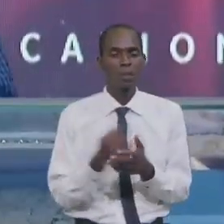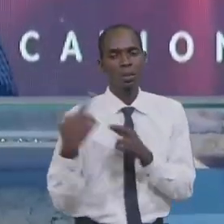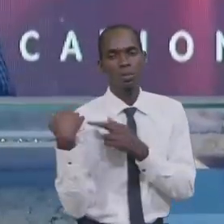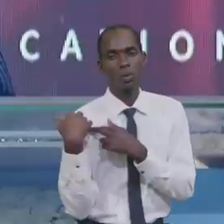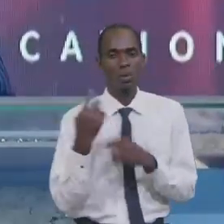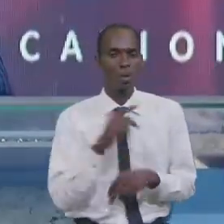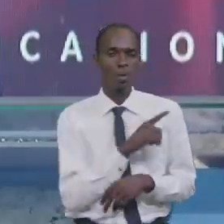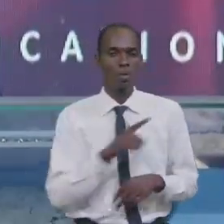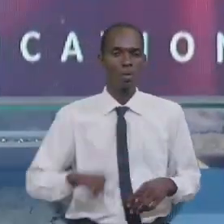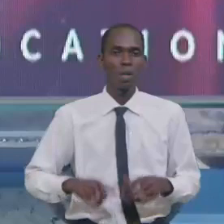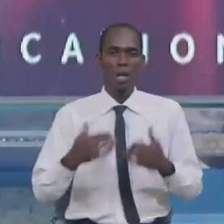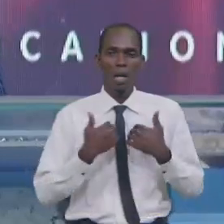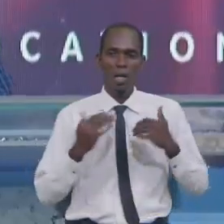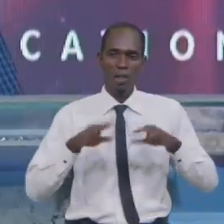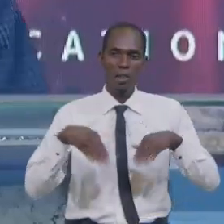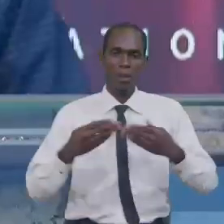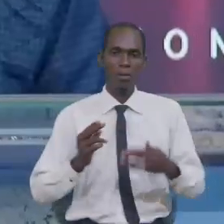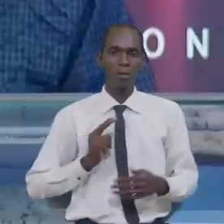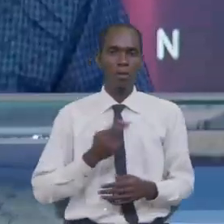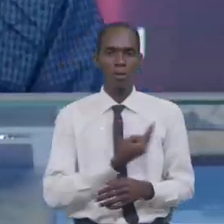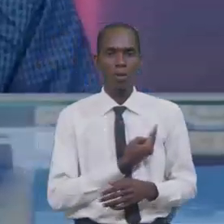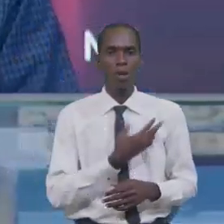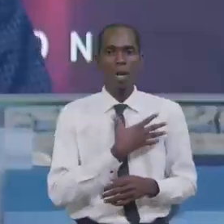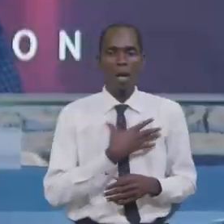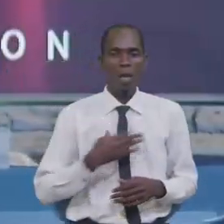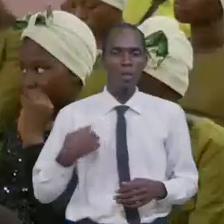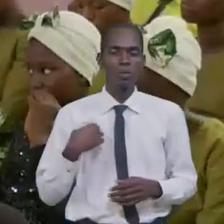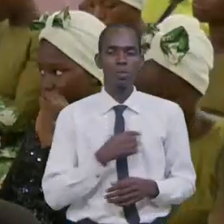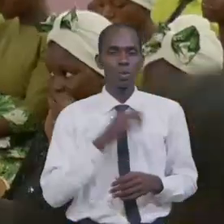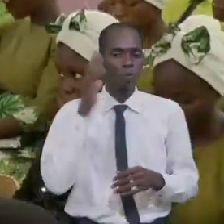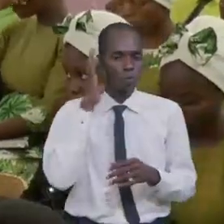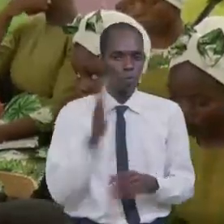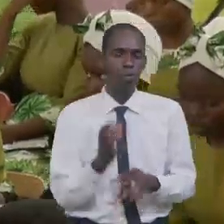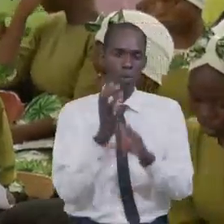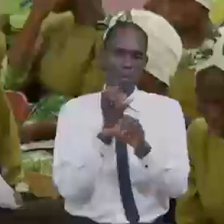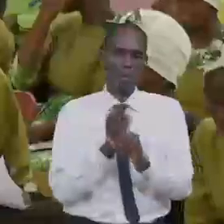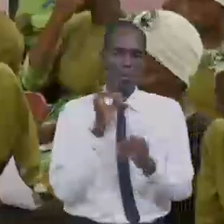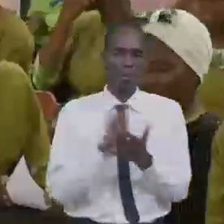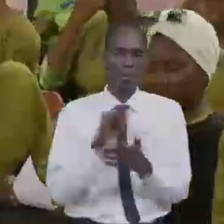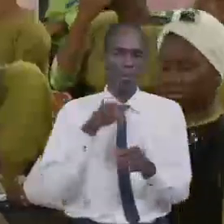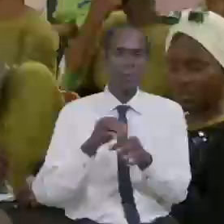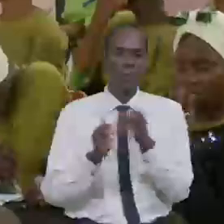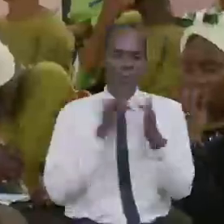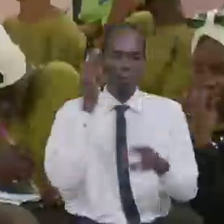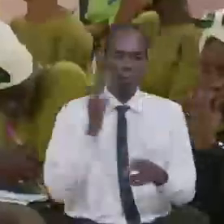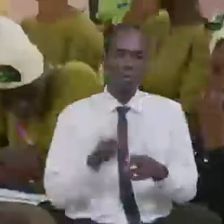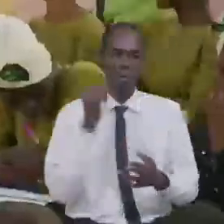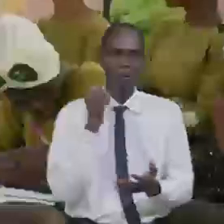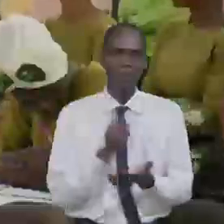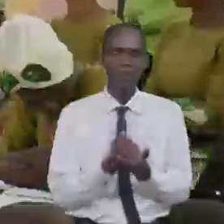Lord has given us, and we're going to achieve that in Jesus' name.